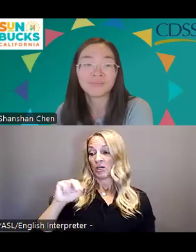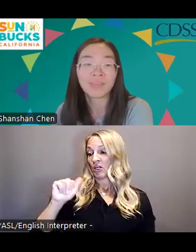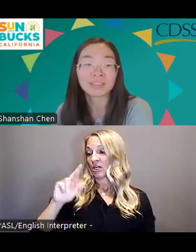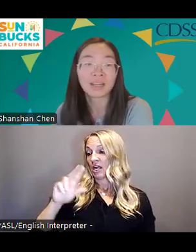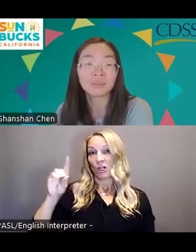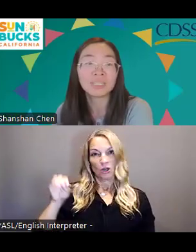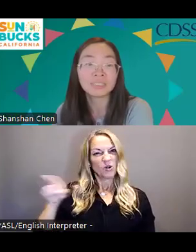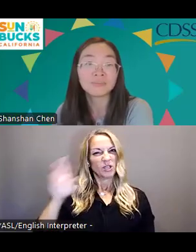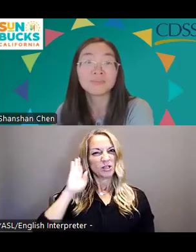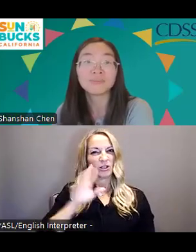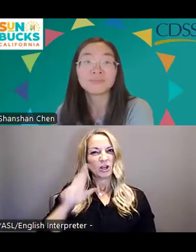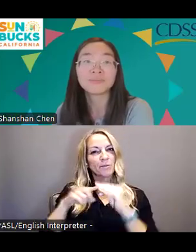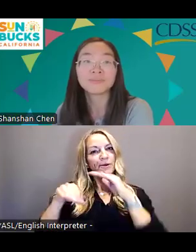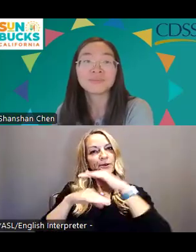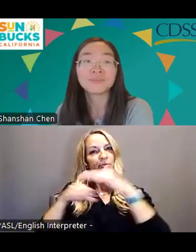basics. Next slide, please.